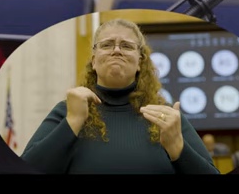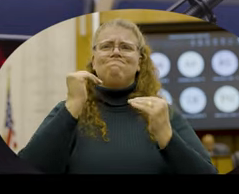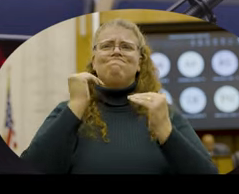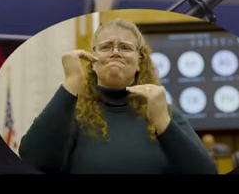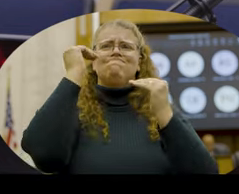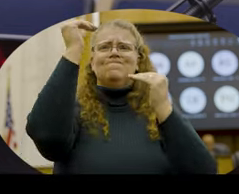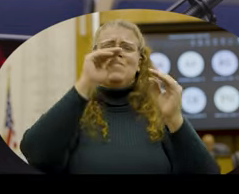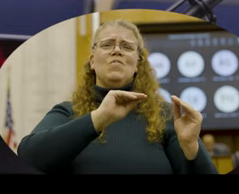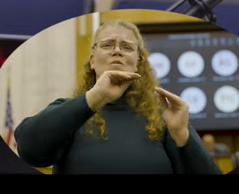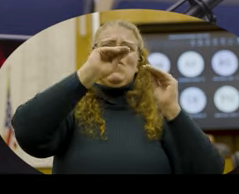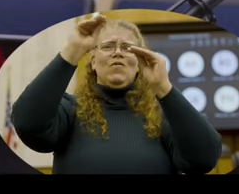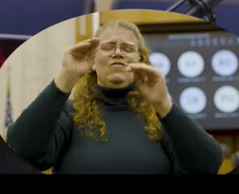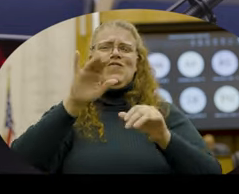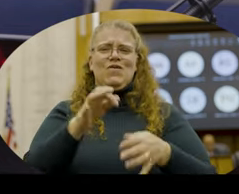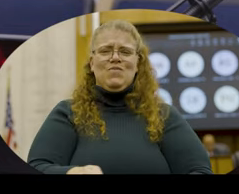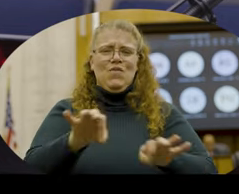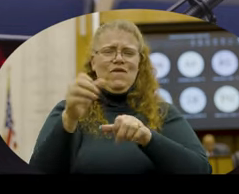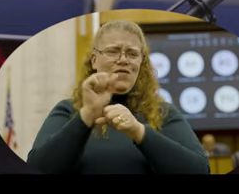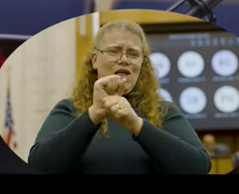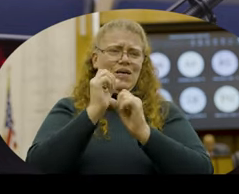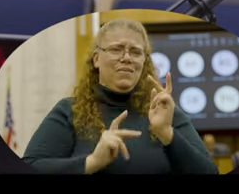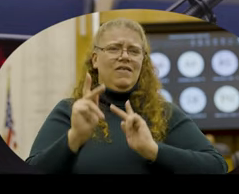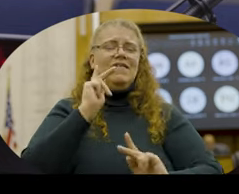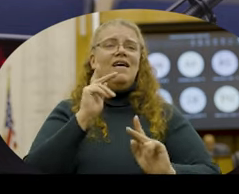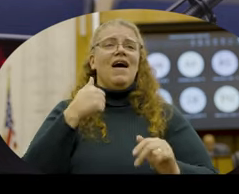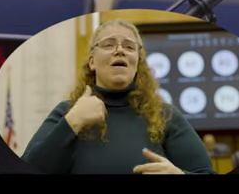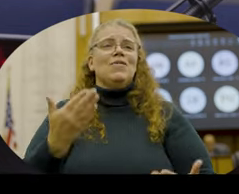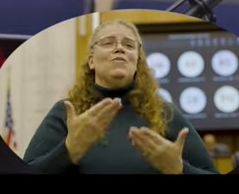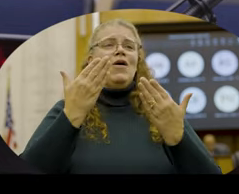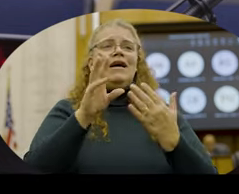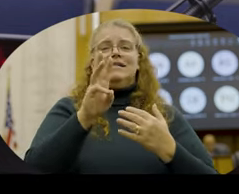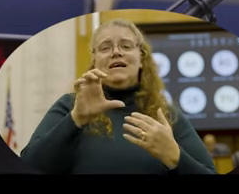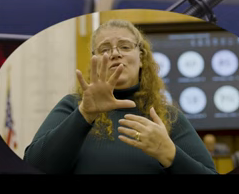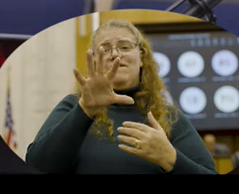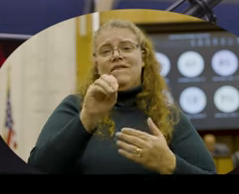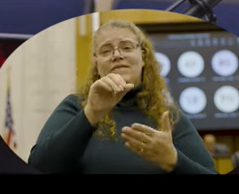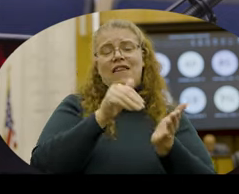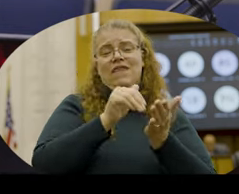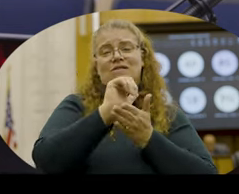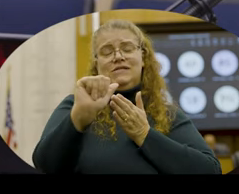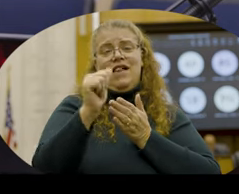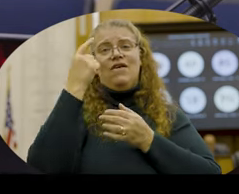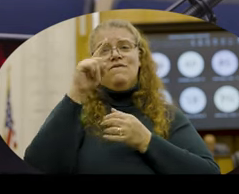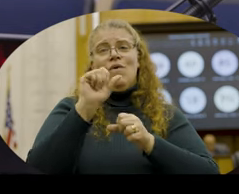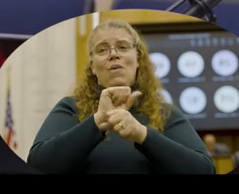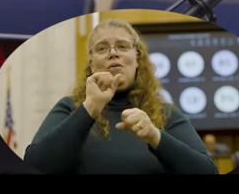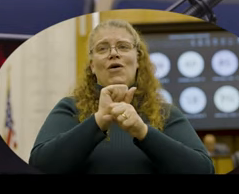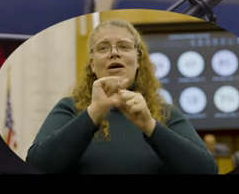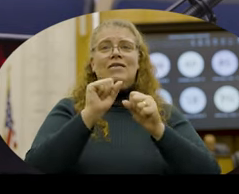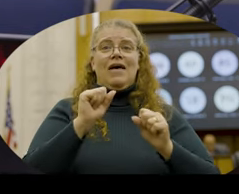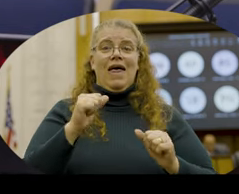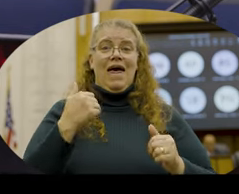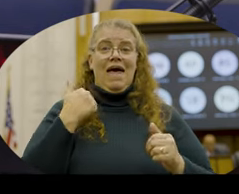Commonwealth, which is $6 more than the Commonwealth of Virginia, the state's minimum wage, and more than double the